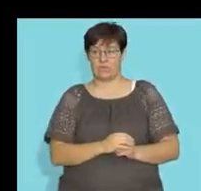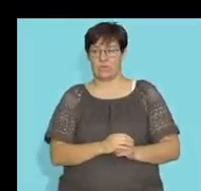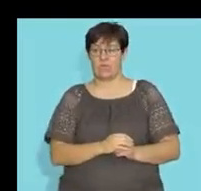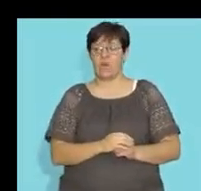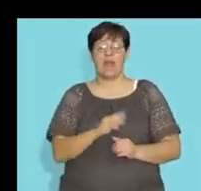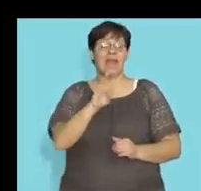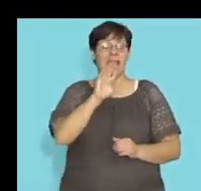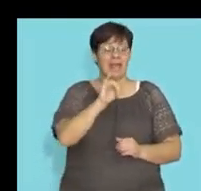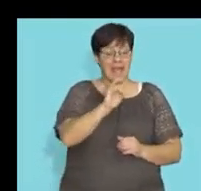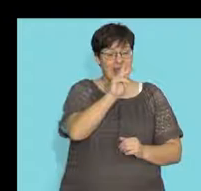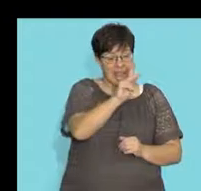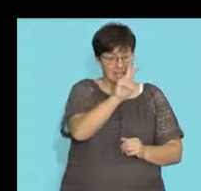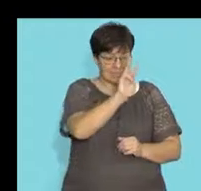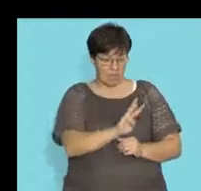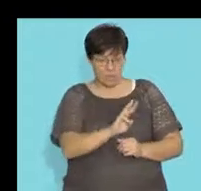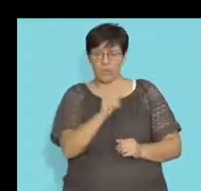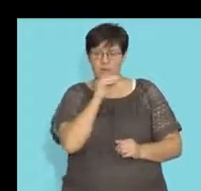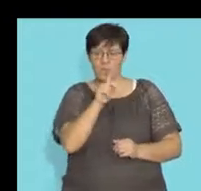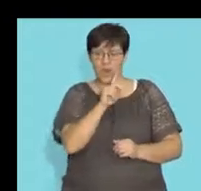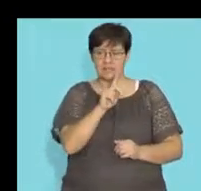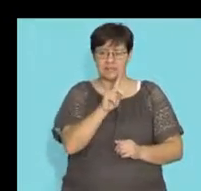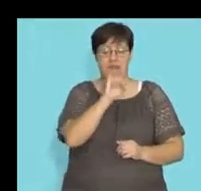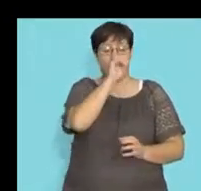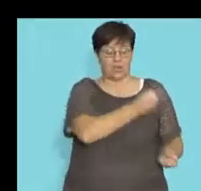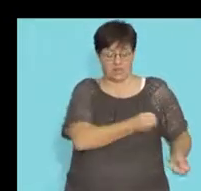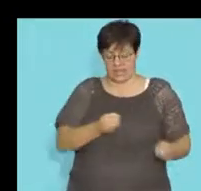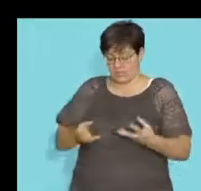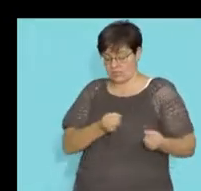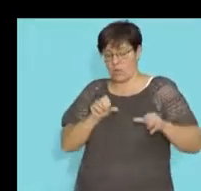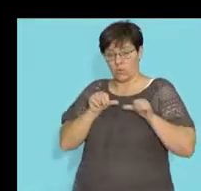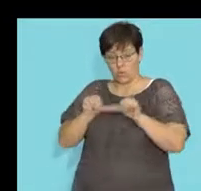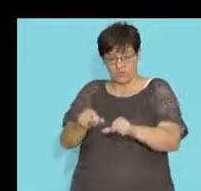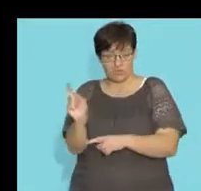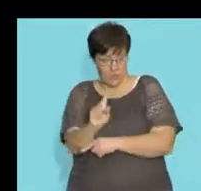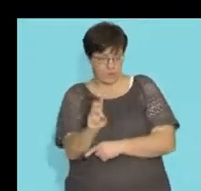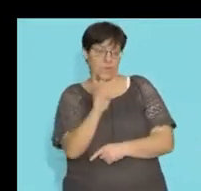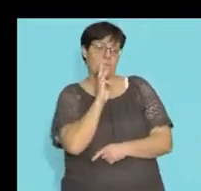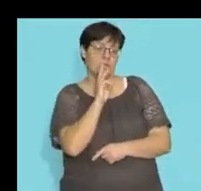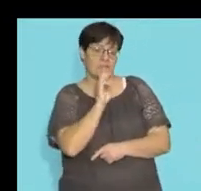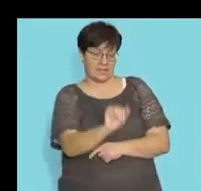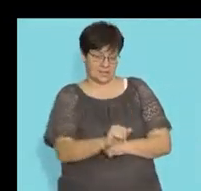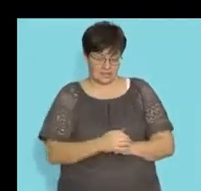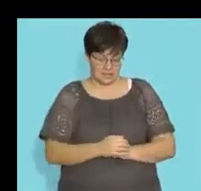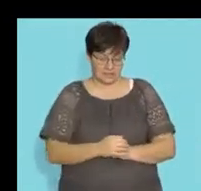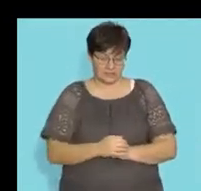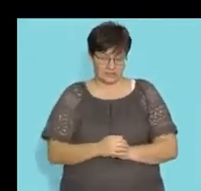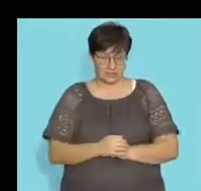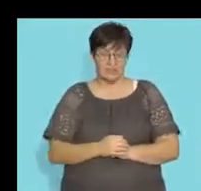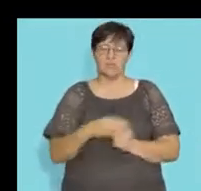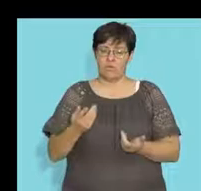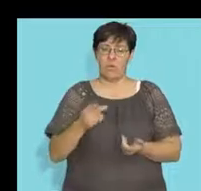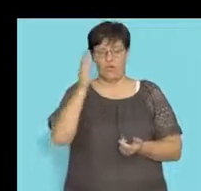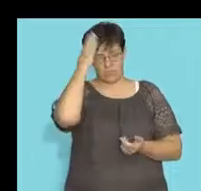we talk about Kw. And Kw is then now the ionization constant of